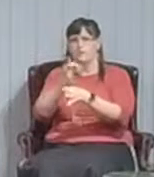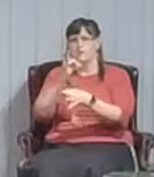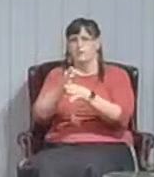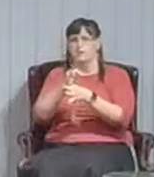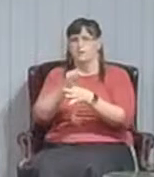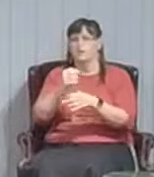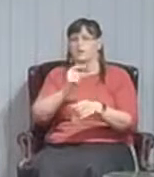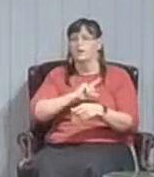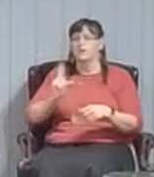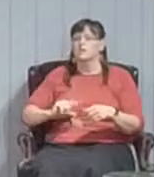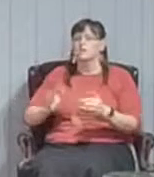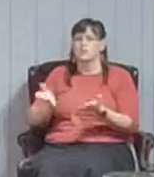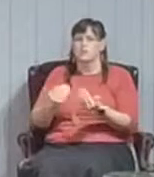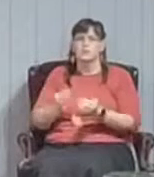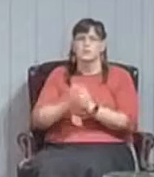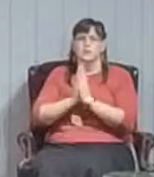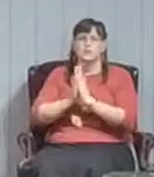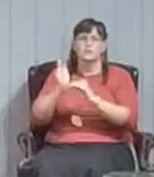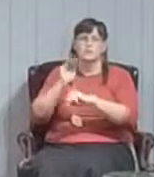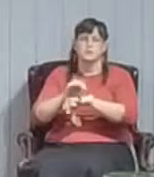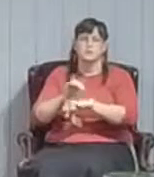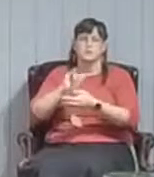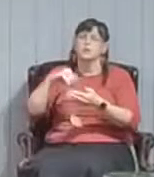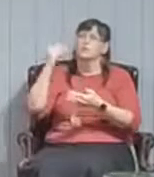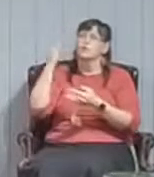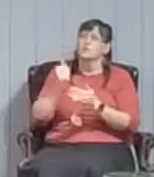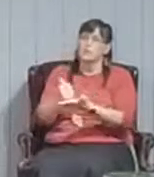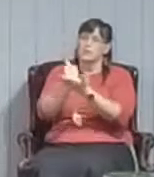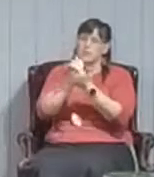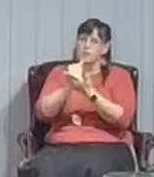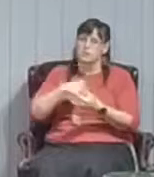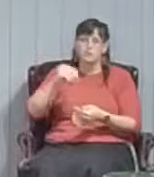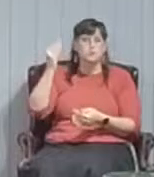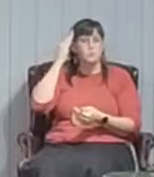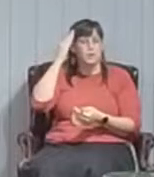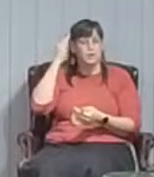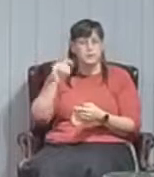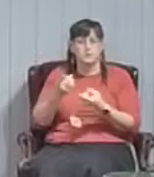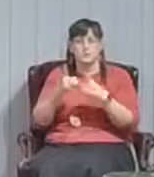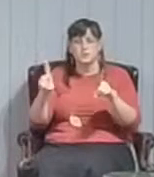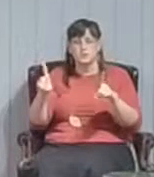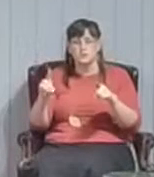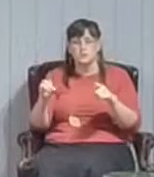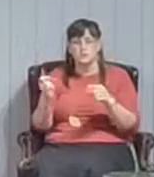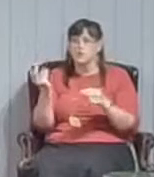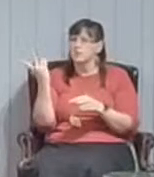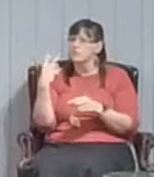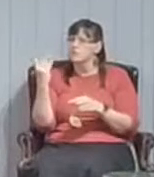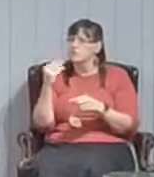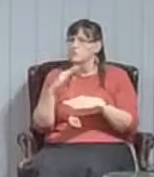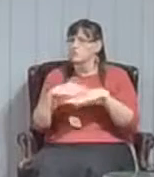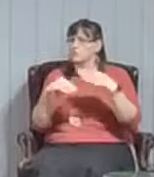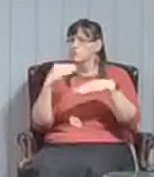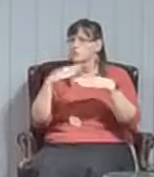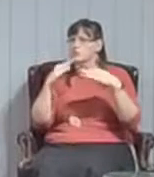And Lord, I want to ask you this evening that you'd help us to recognize the difference between building on the sand, building on a rock,